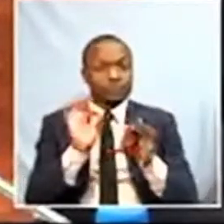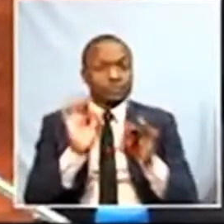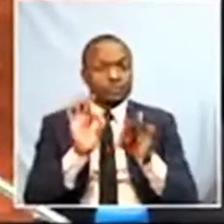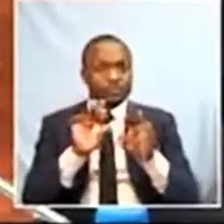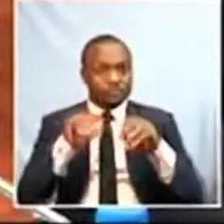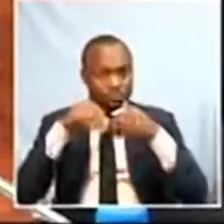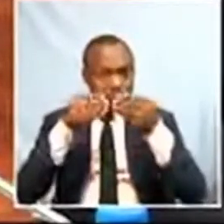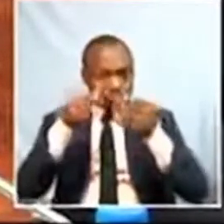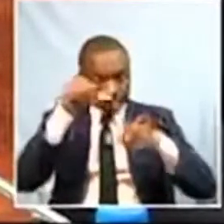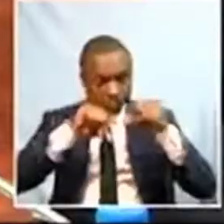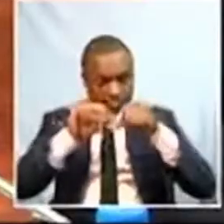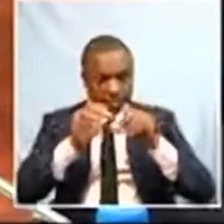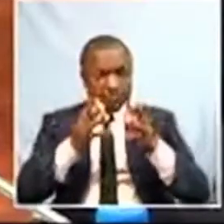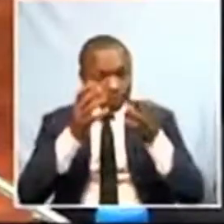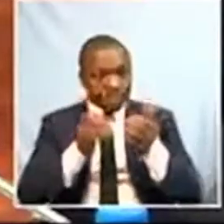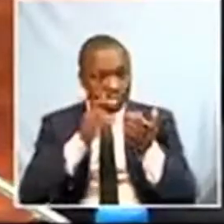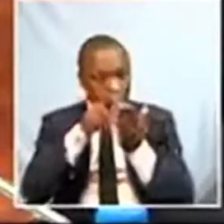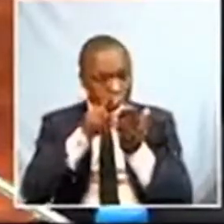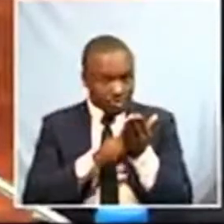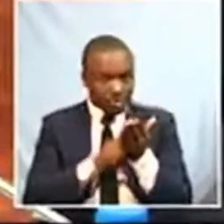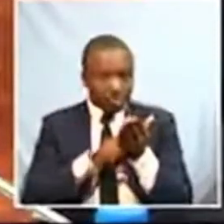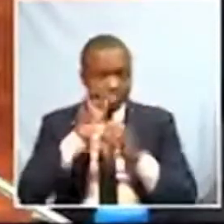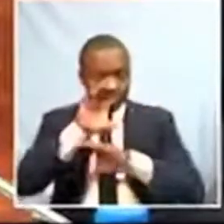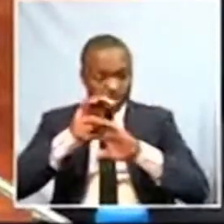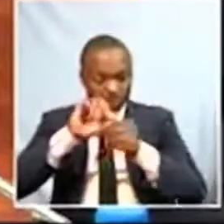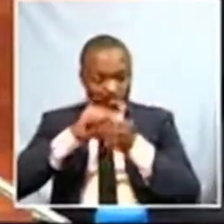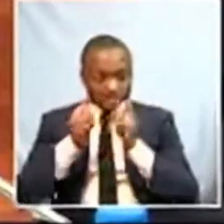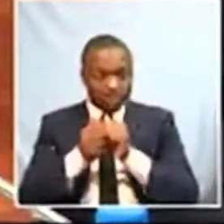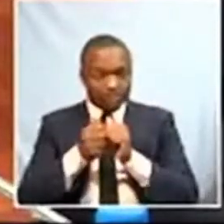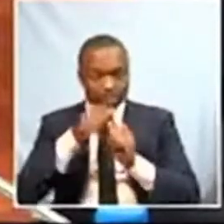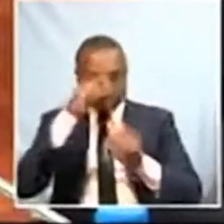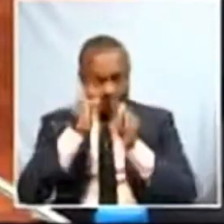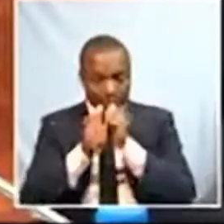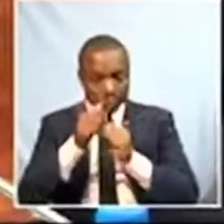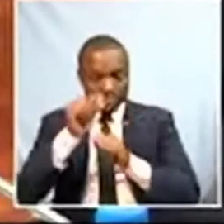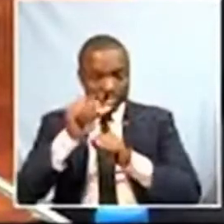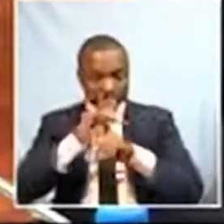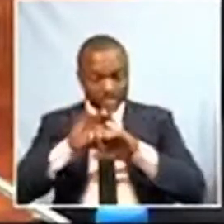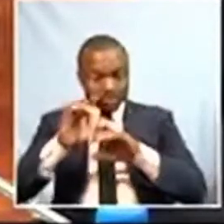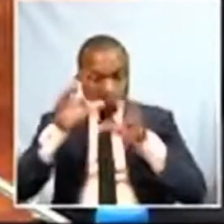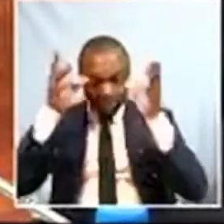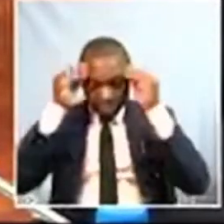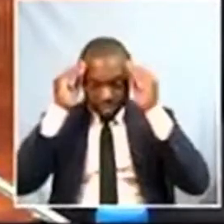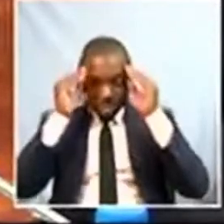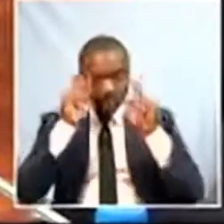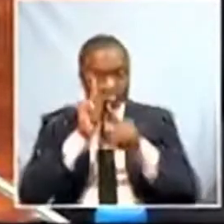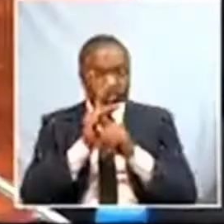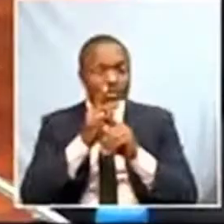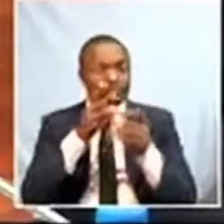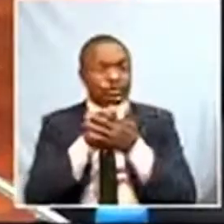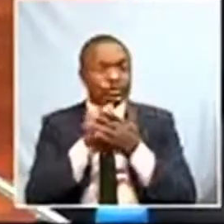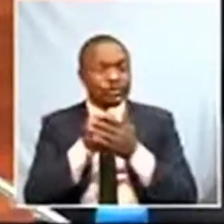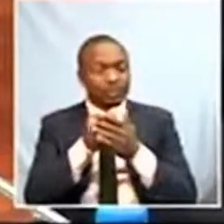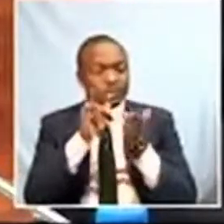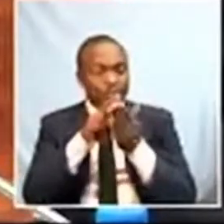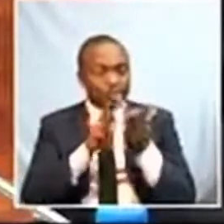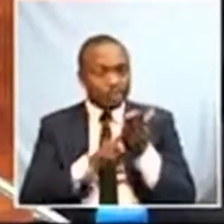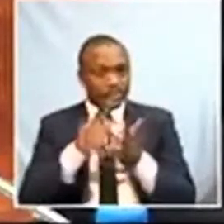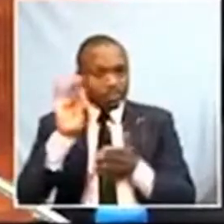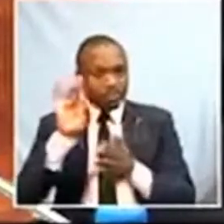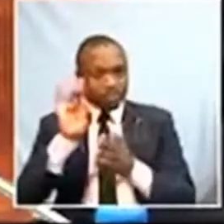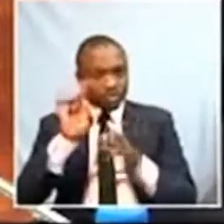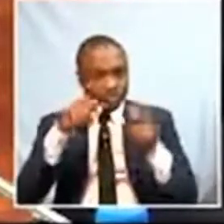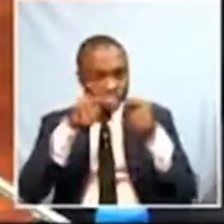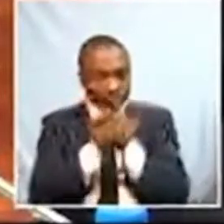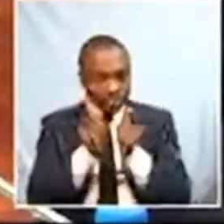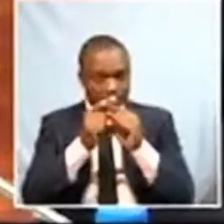the auditors and wishes to report that the cause of query was due to lack of knowledge in maintaining financial records by the 8 clubs